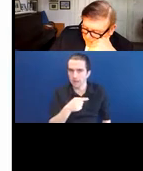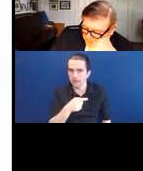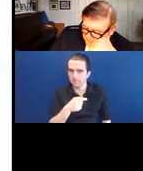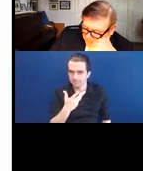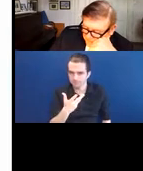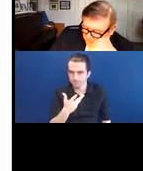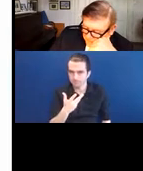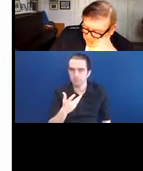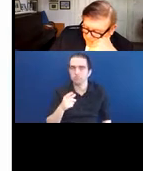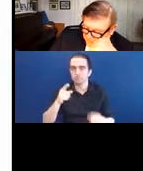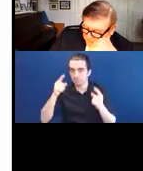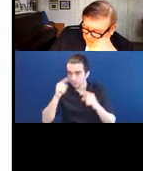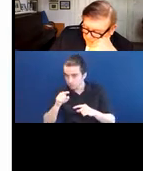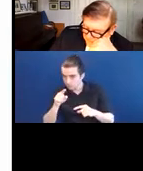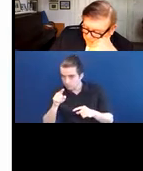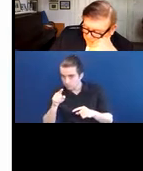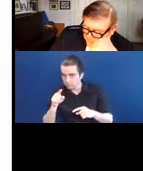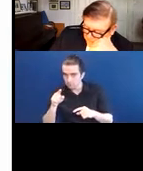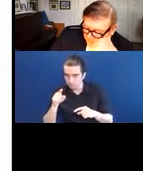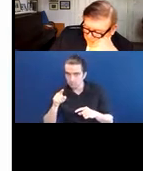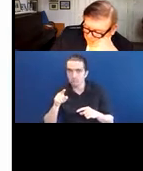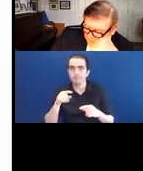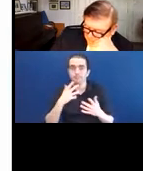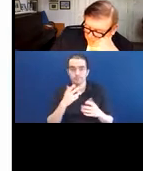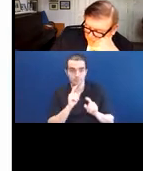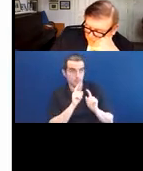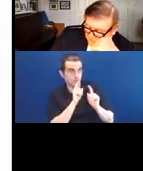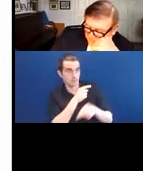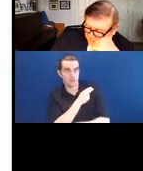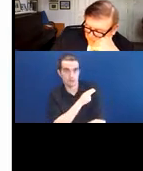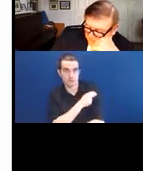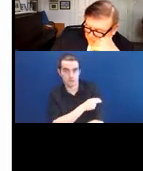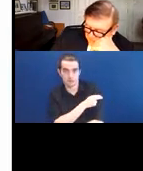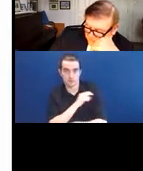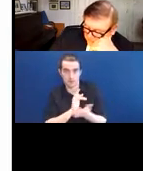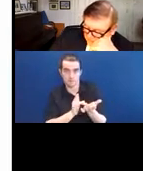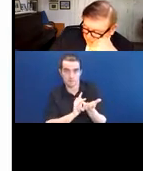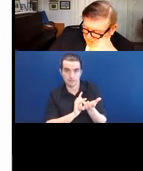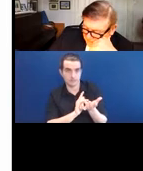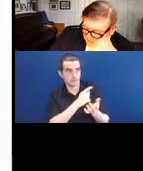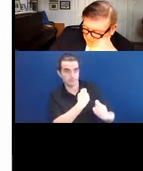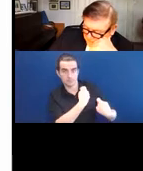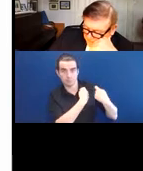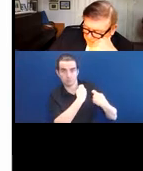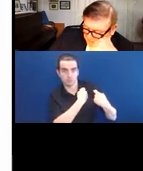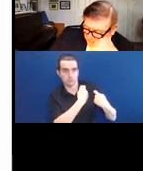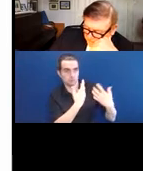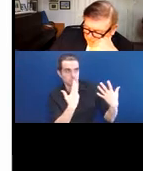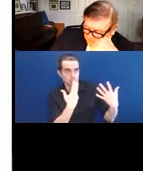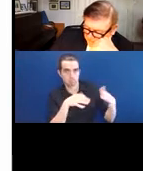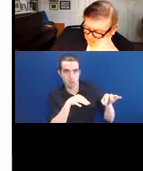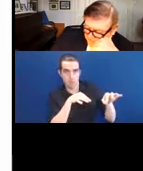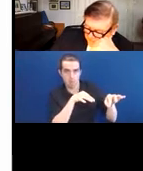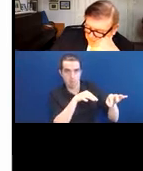Psychological impact. Worst impact, communication barrier due to use of face